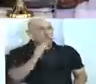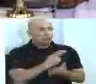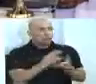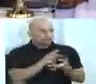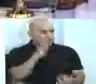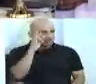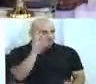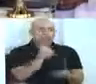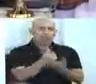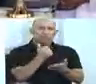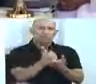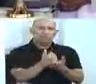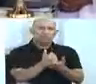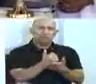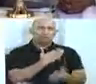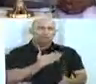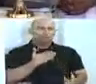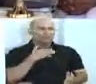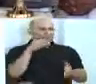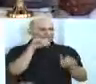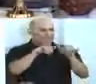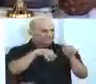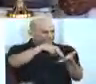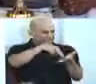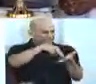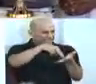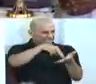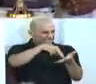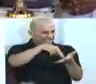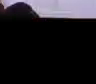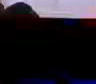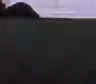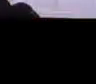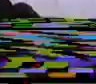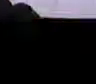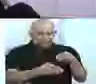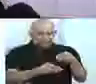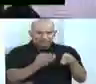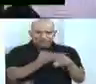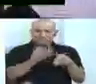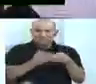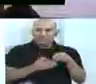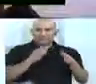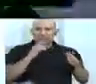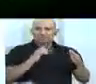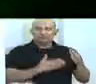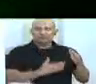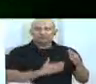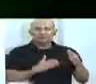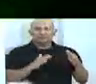Spirit. Yes. Amen. Yes. Please remain standing as we end with our closing song.